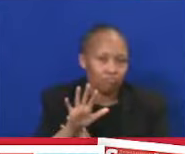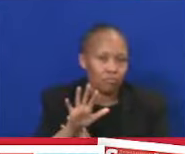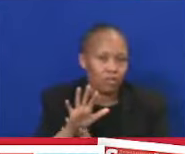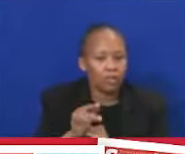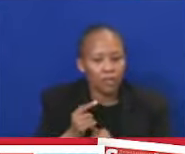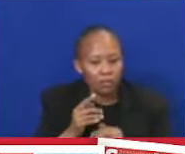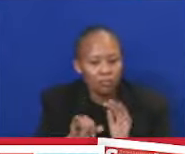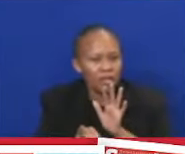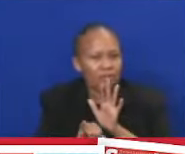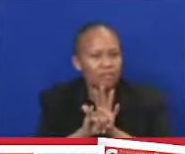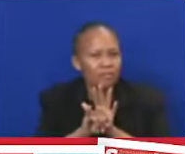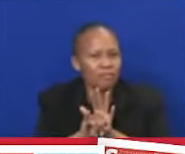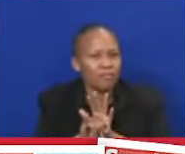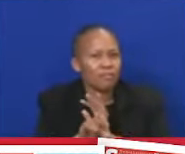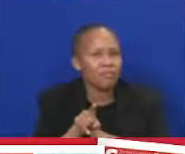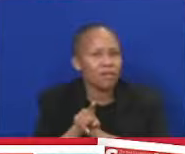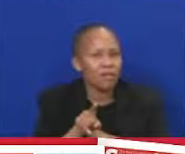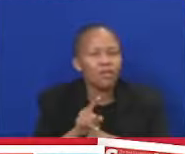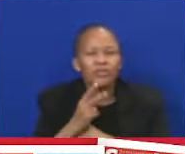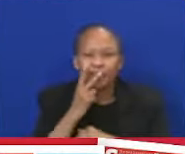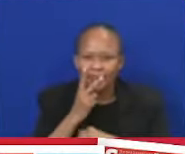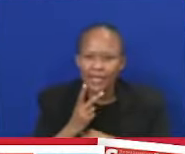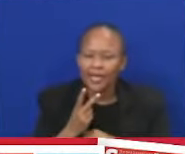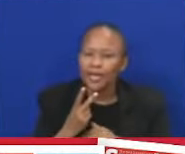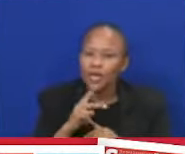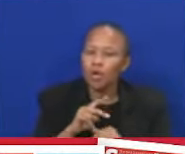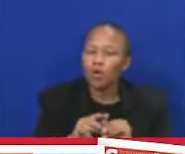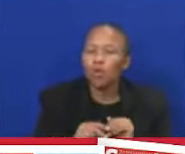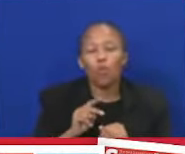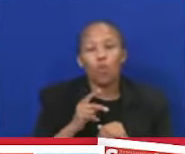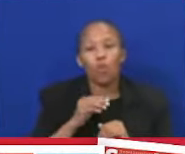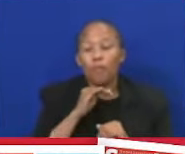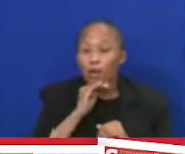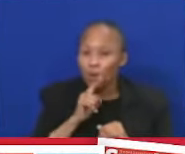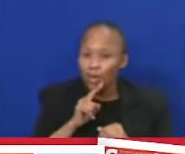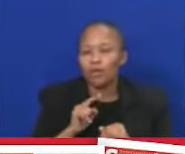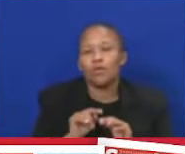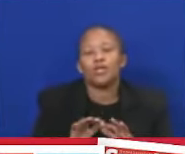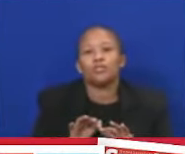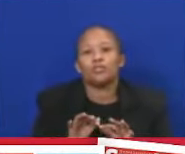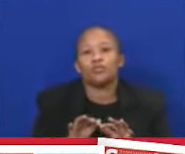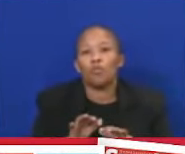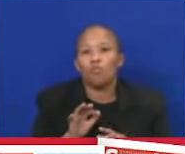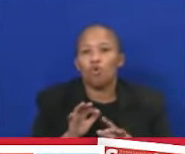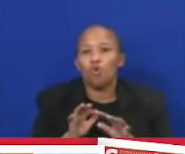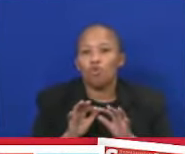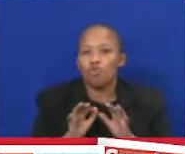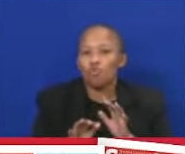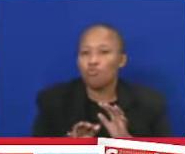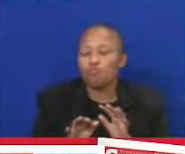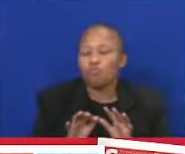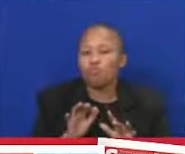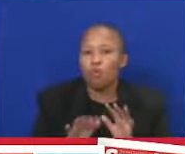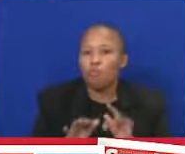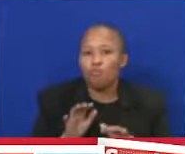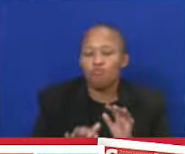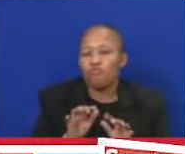digitally signed, which means that any person can